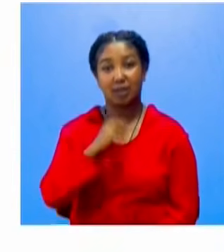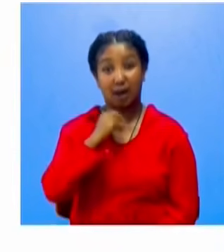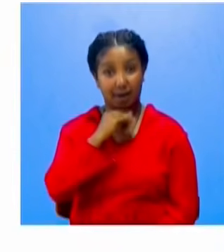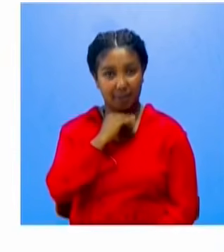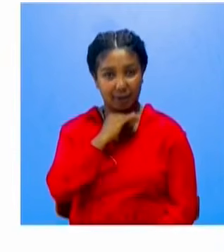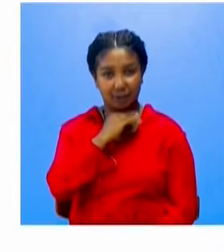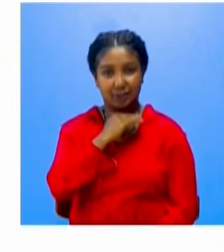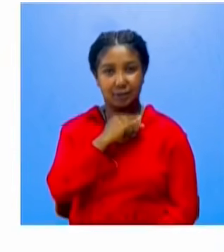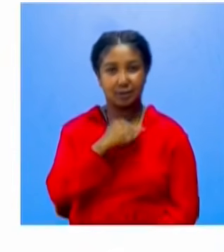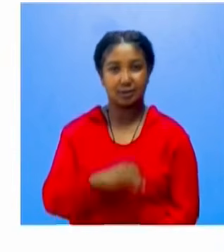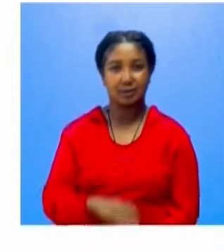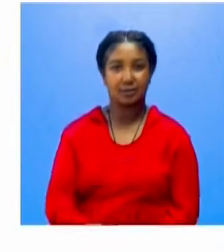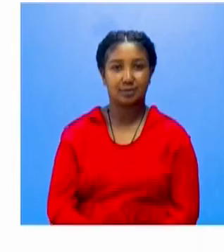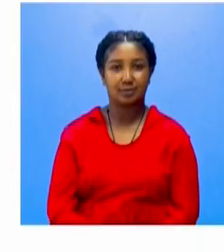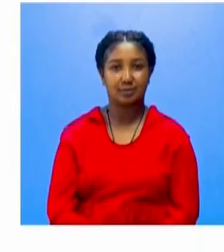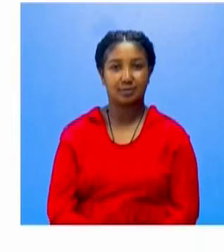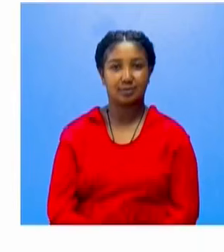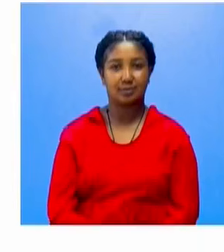garbage.